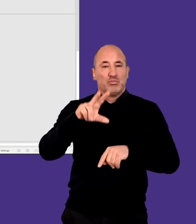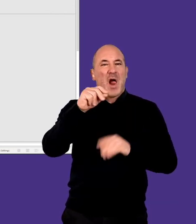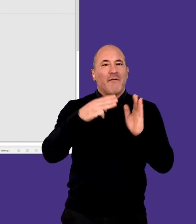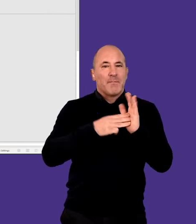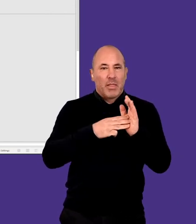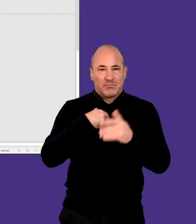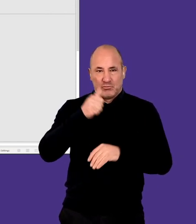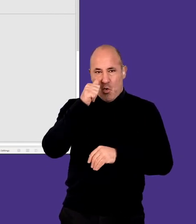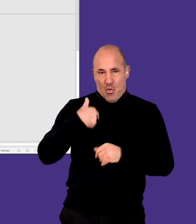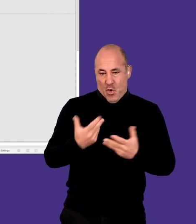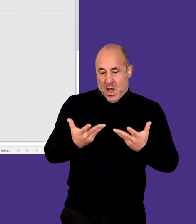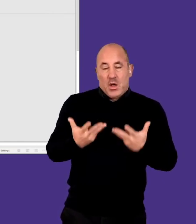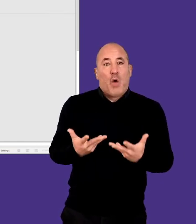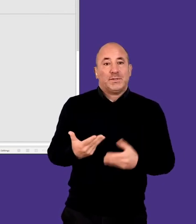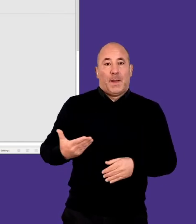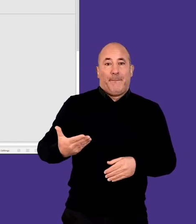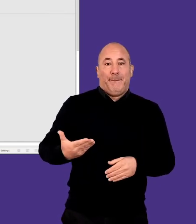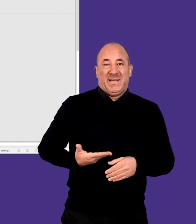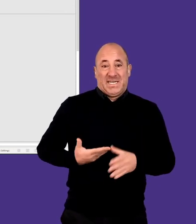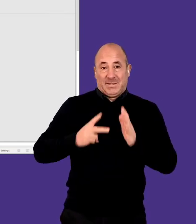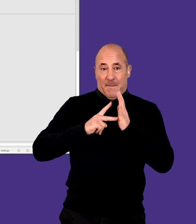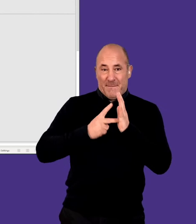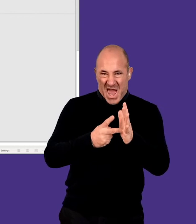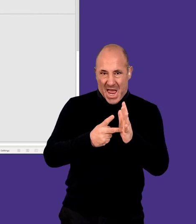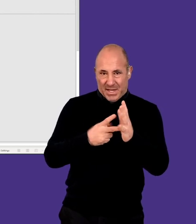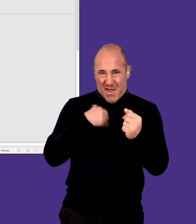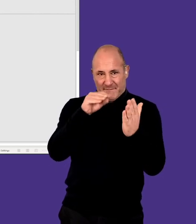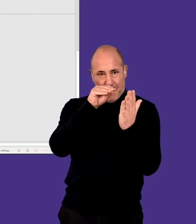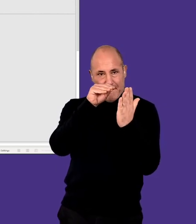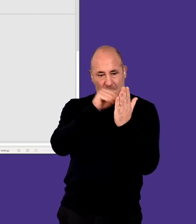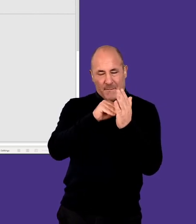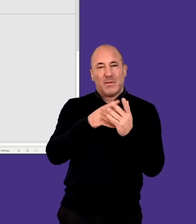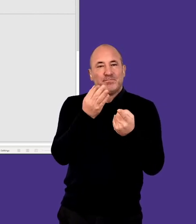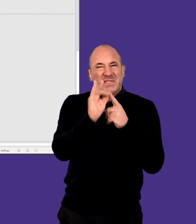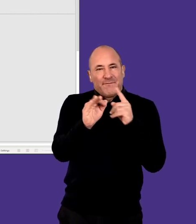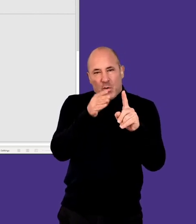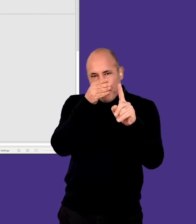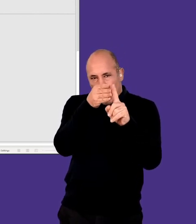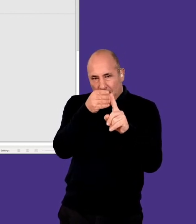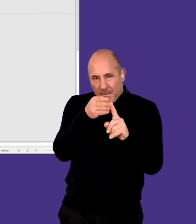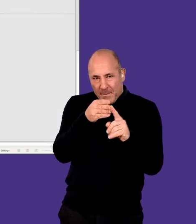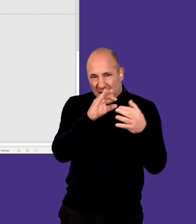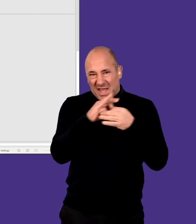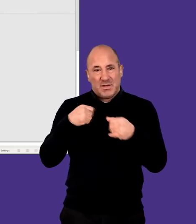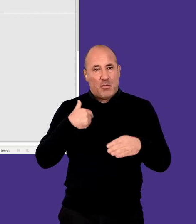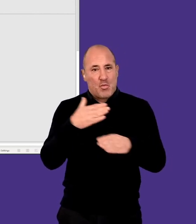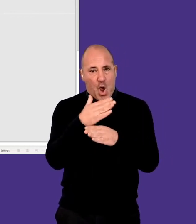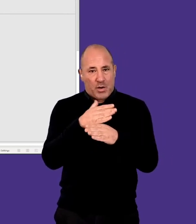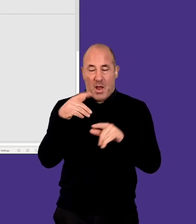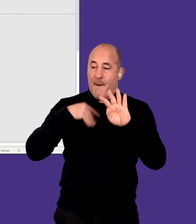this 12 months, we know that in our current business plan, we already have set out a series of specific